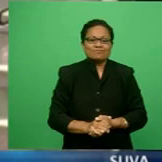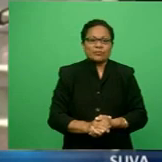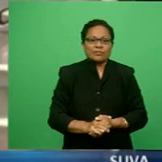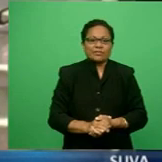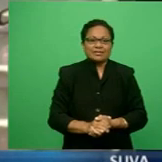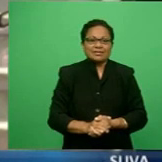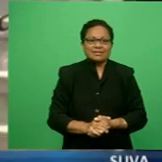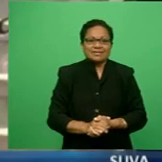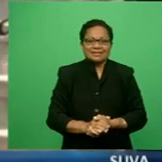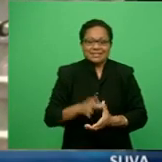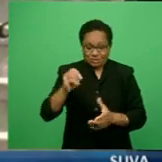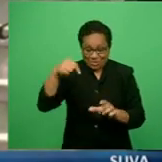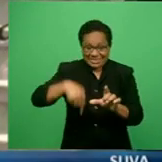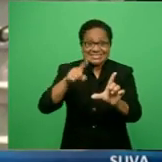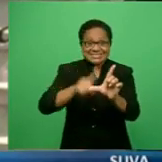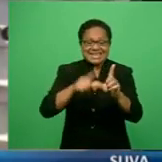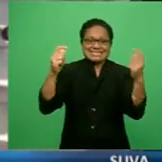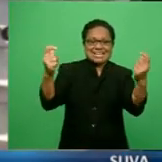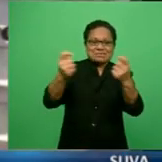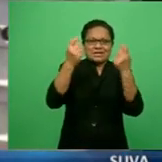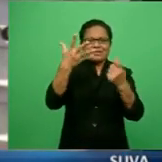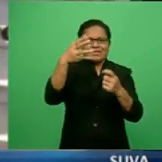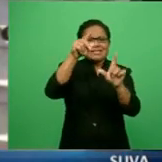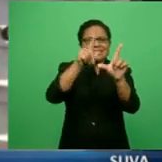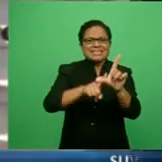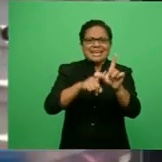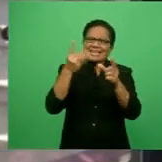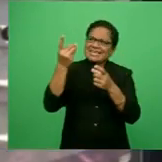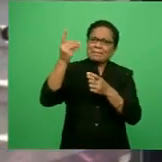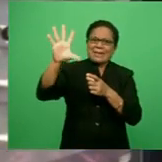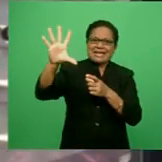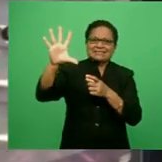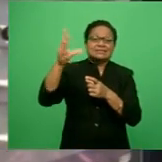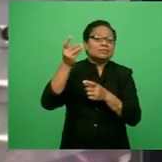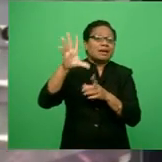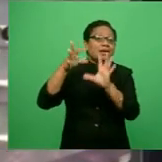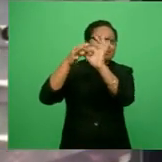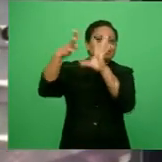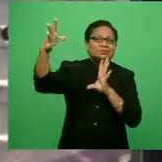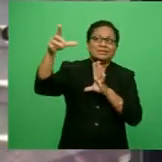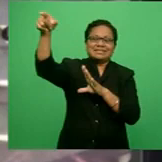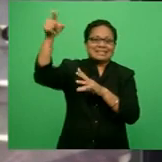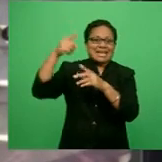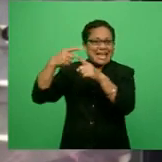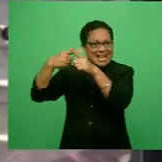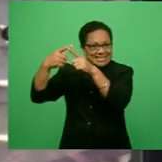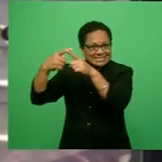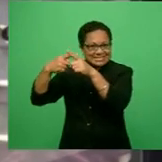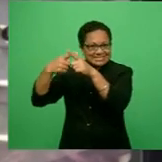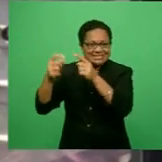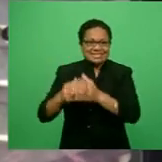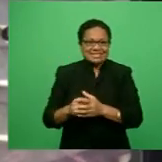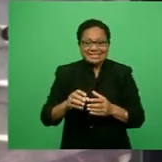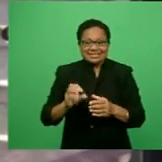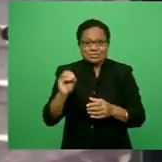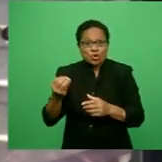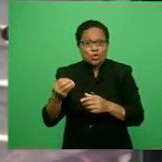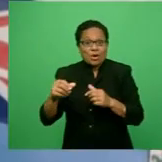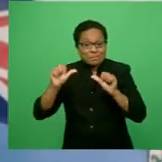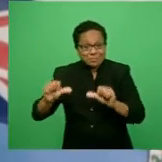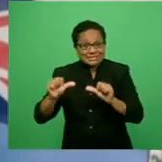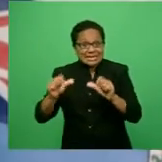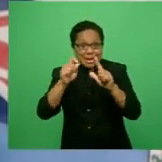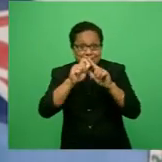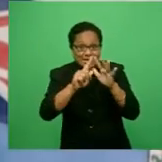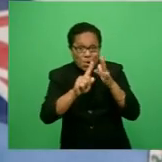mark its 50th year of independence in 2 weeks, the National Federation Party leader believes it is time for celebration and reflection. It